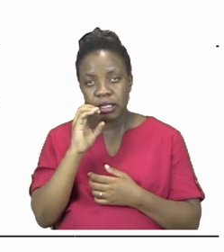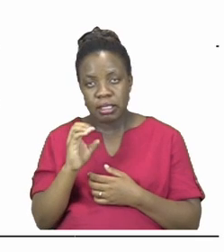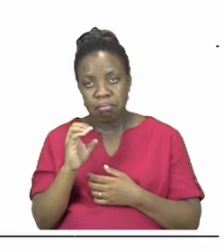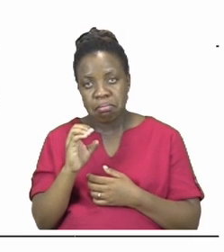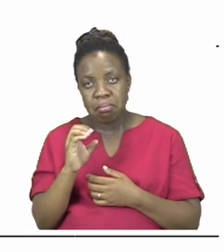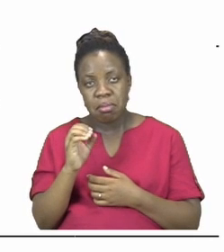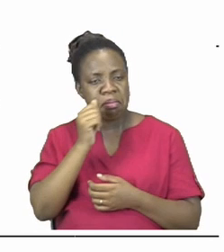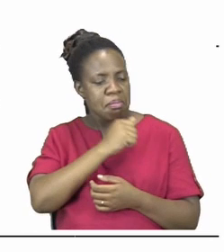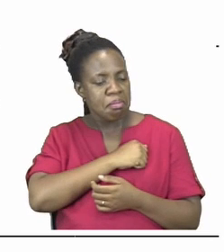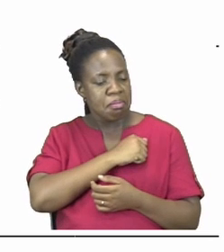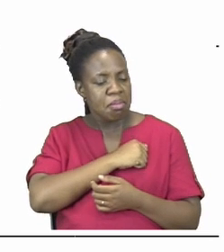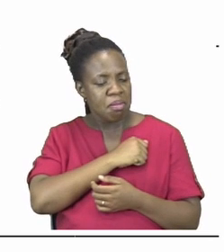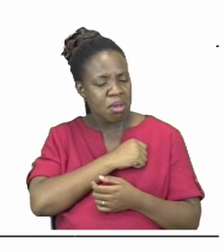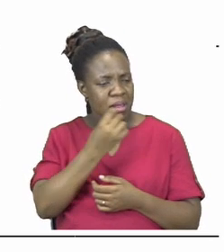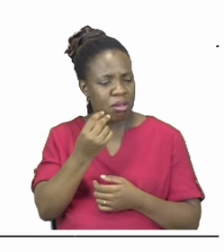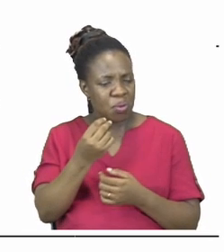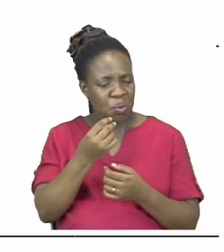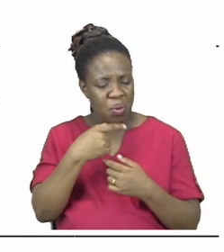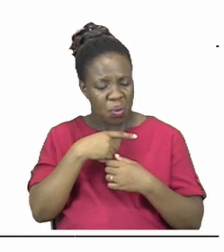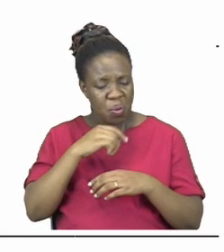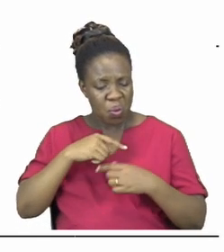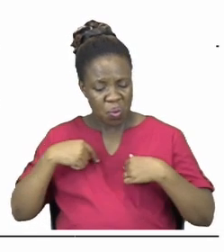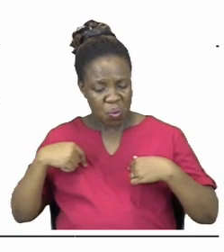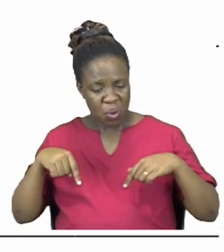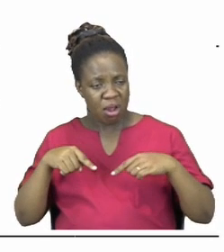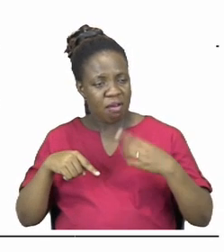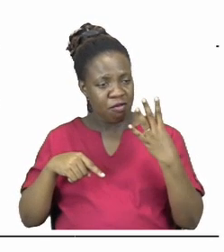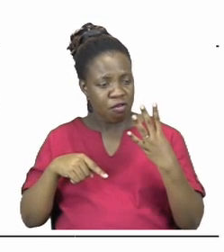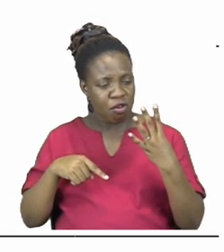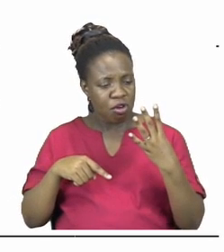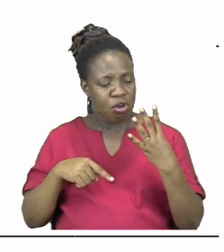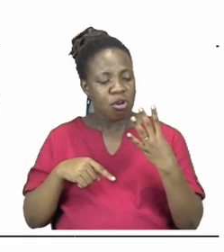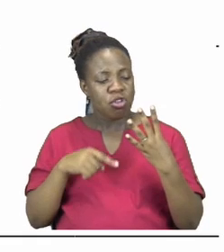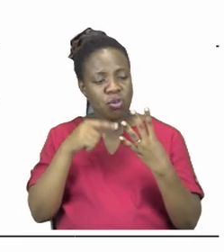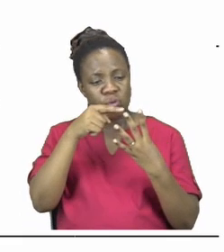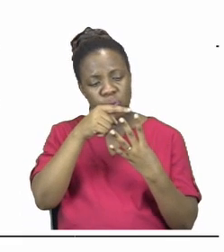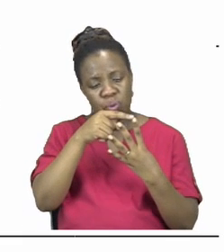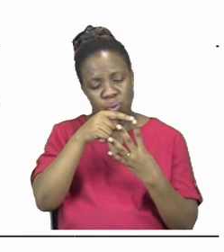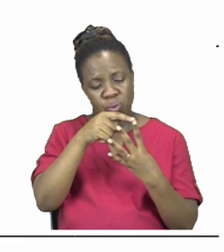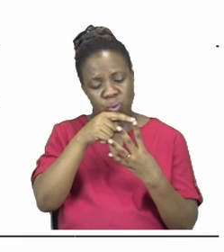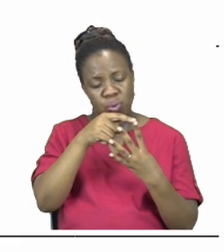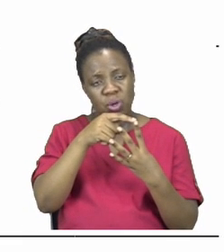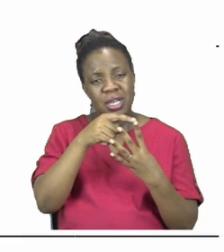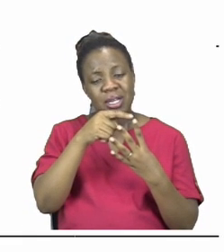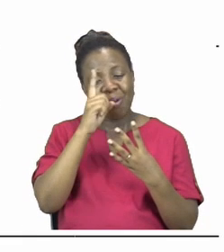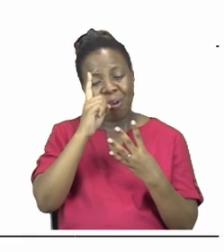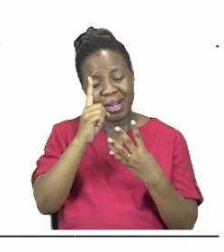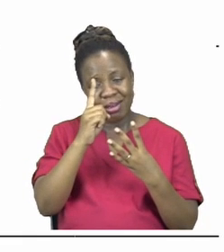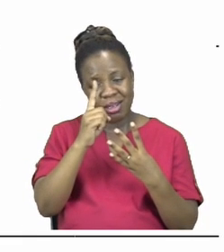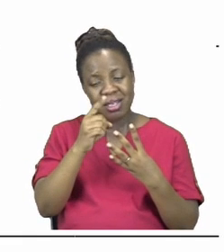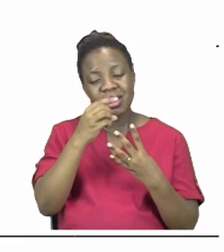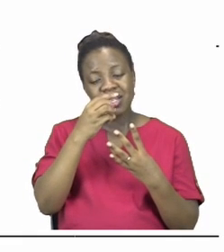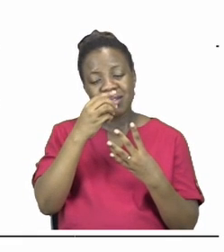creams? Now, we have 2 important numbers there, the $3.50 and